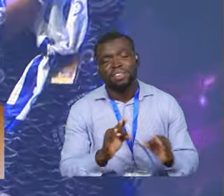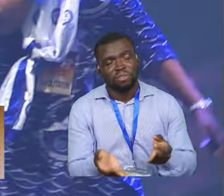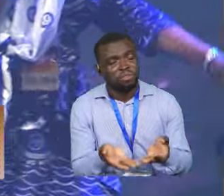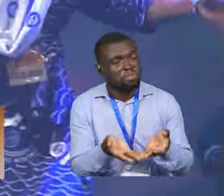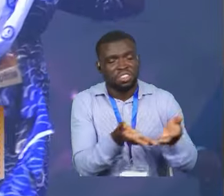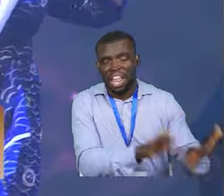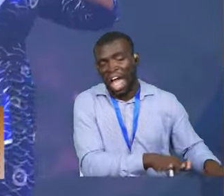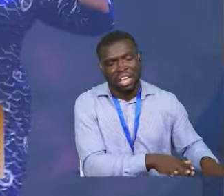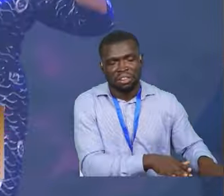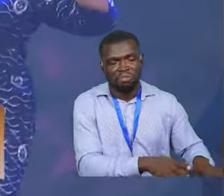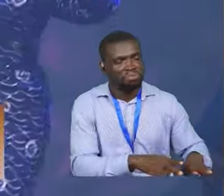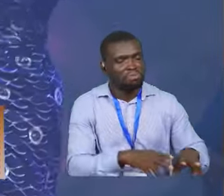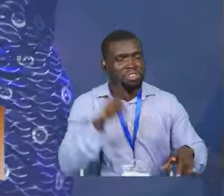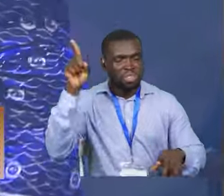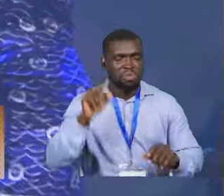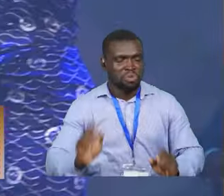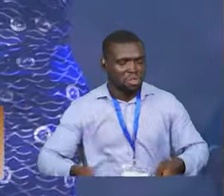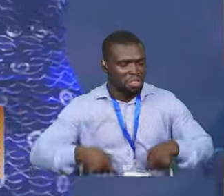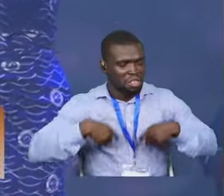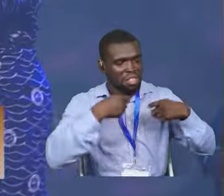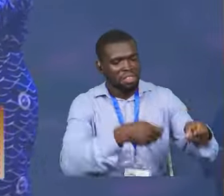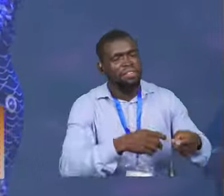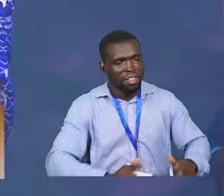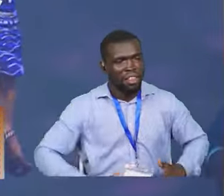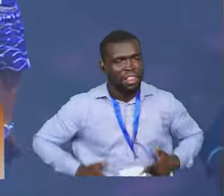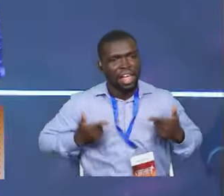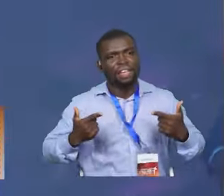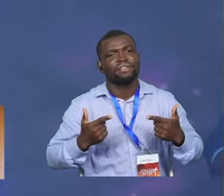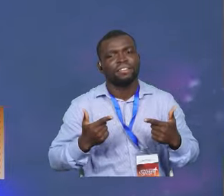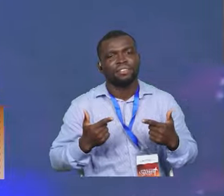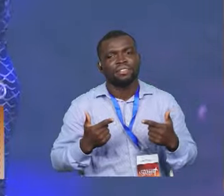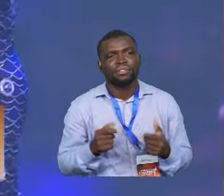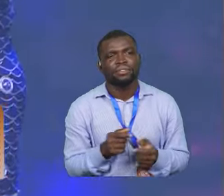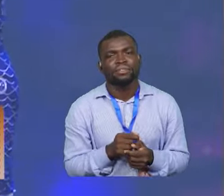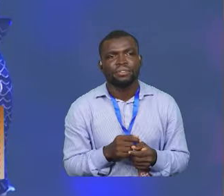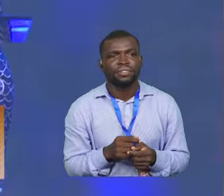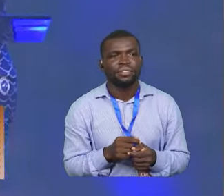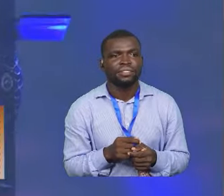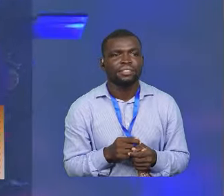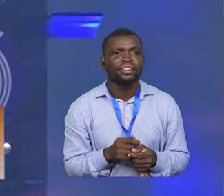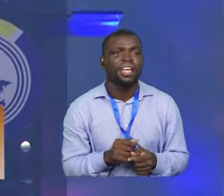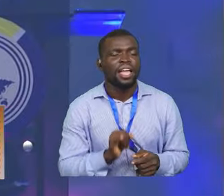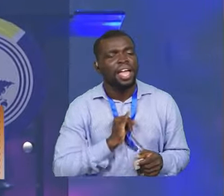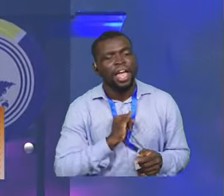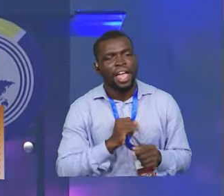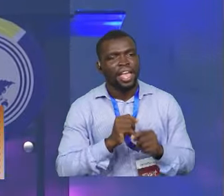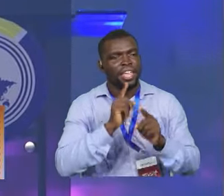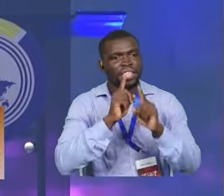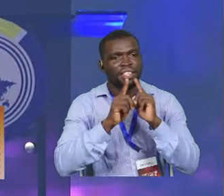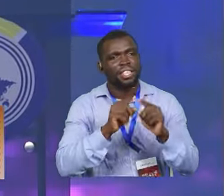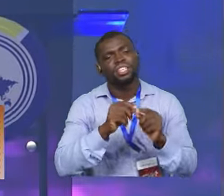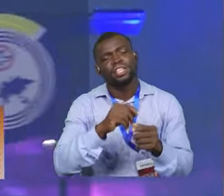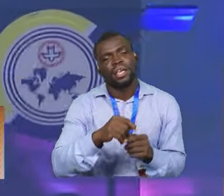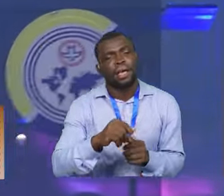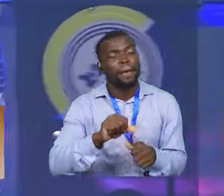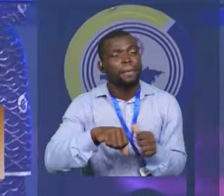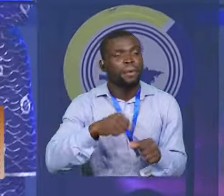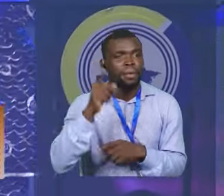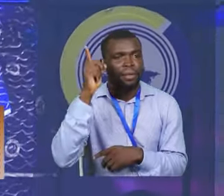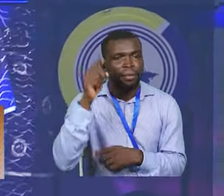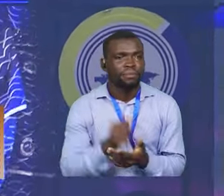are dead, he will bring you back to life. Listen to this testimony